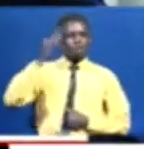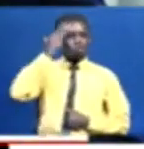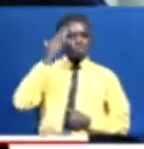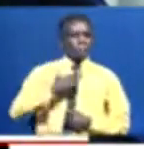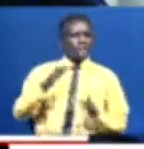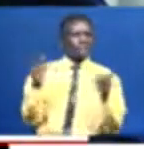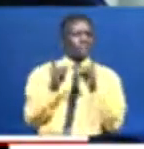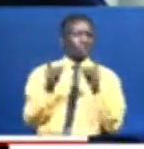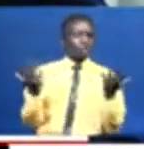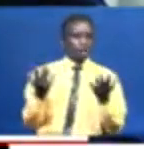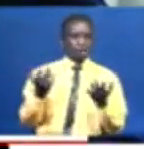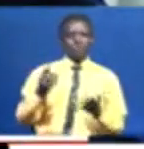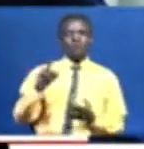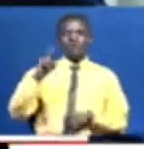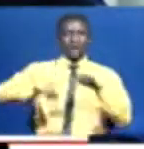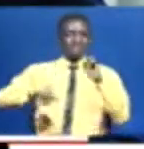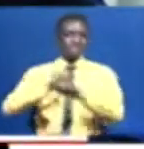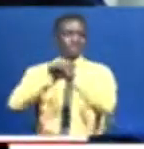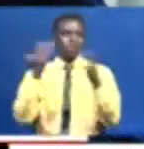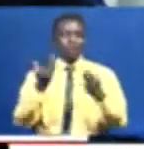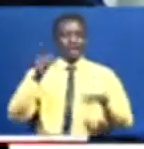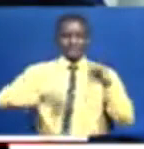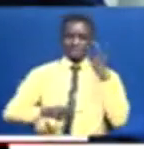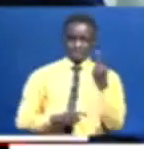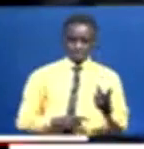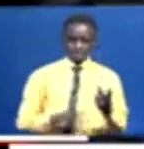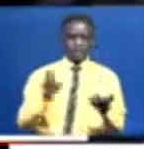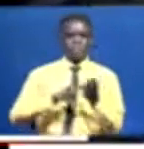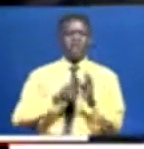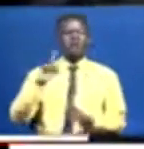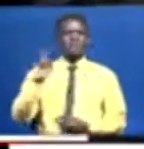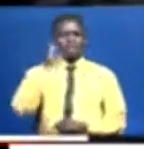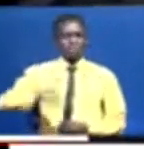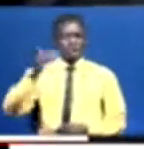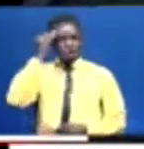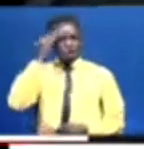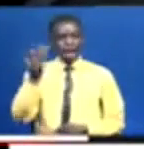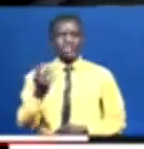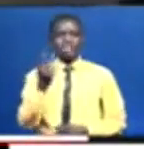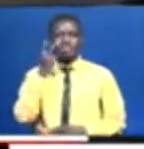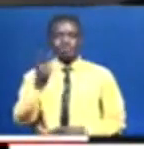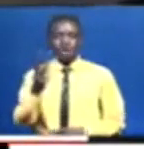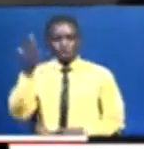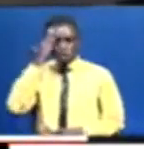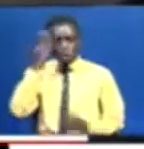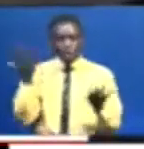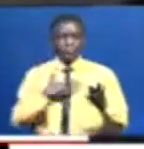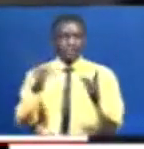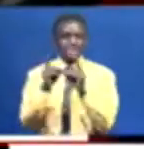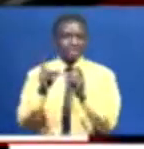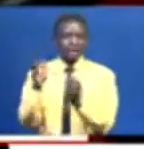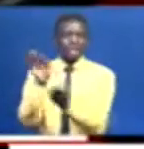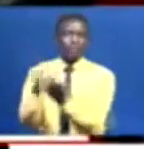So the first key aspect is visibility. Know where your data resides. Know who